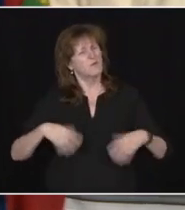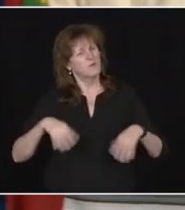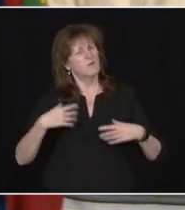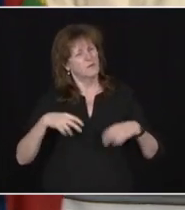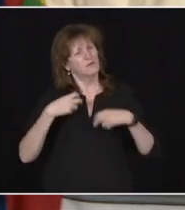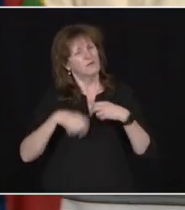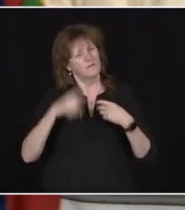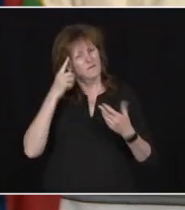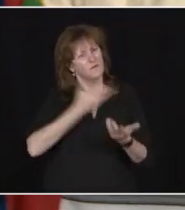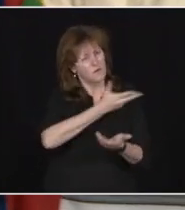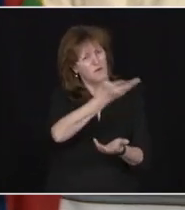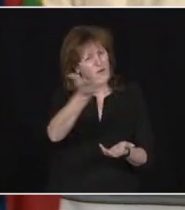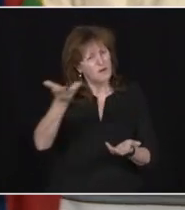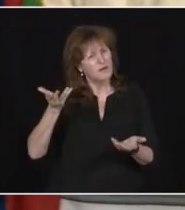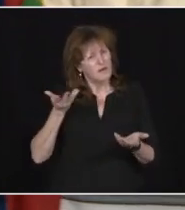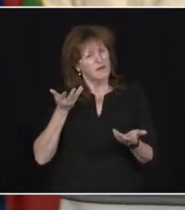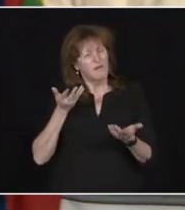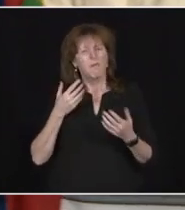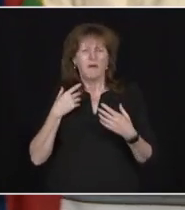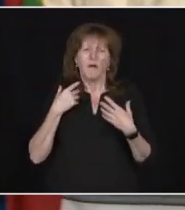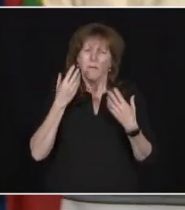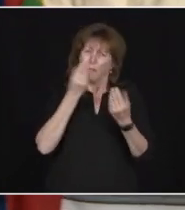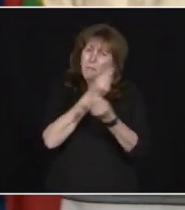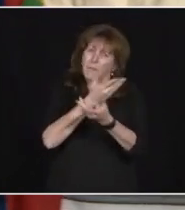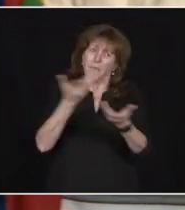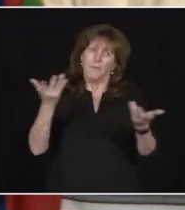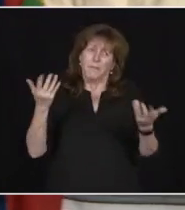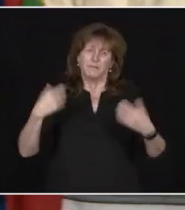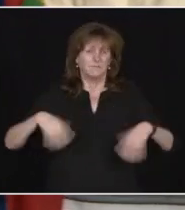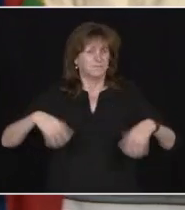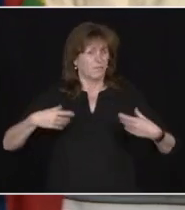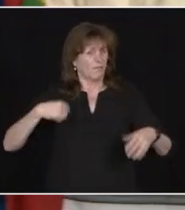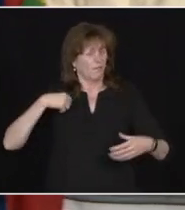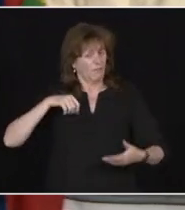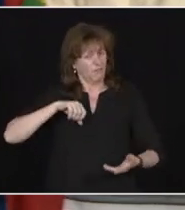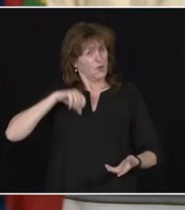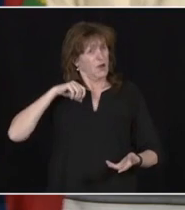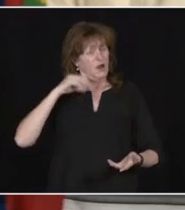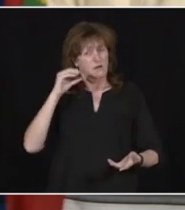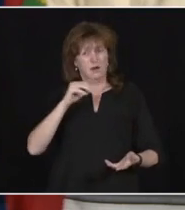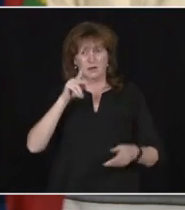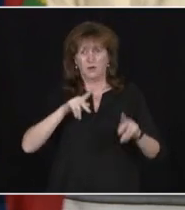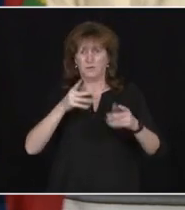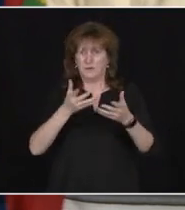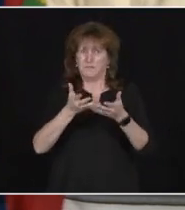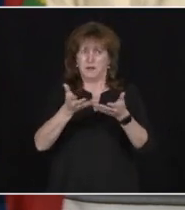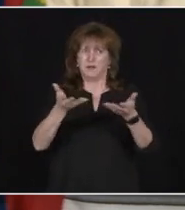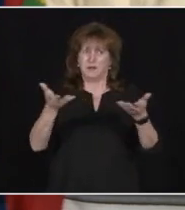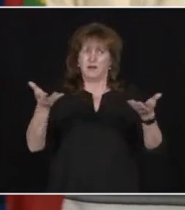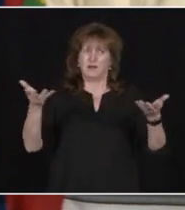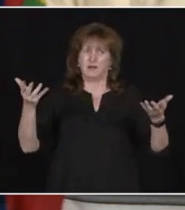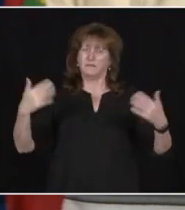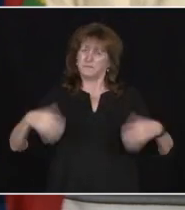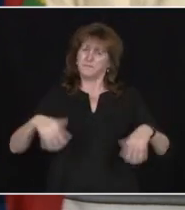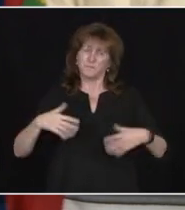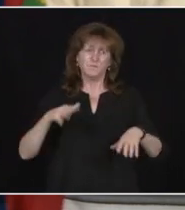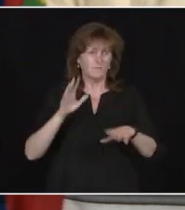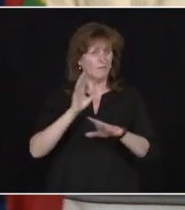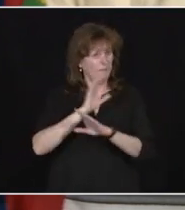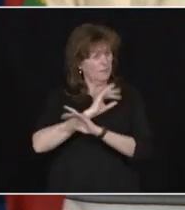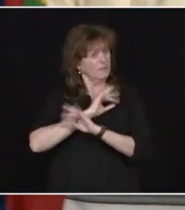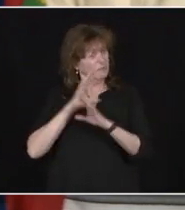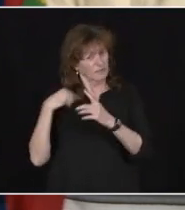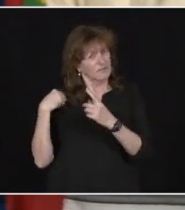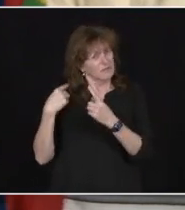I'm so proud of how Ontario has responded. We've made the most of a terrible situation.